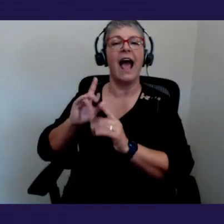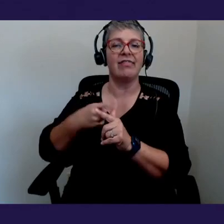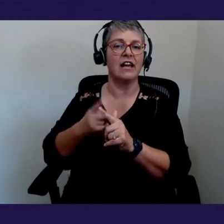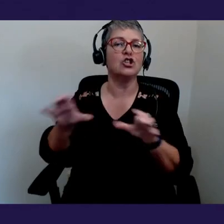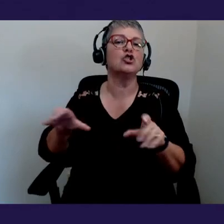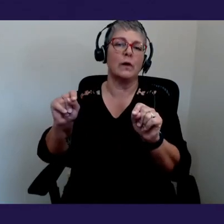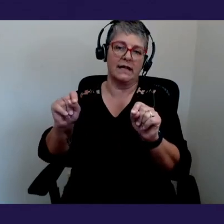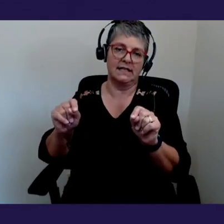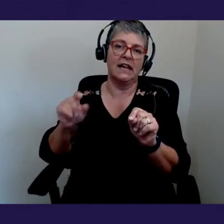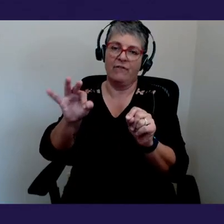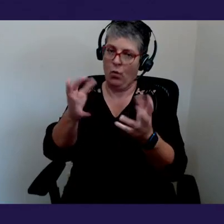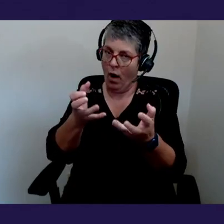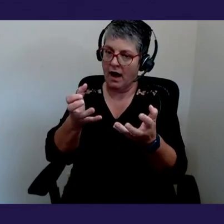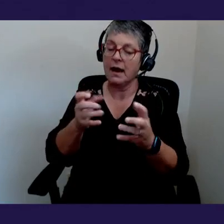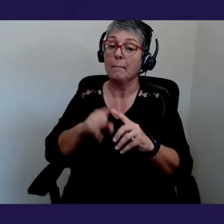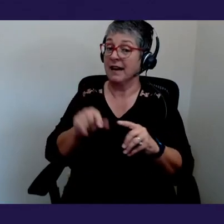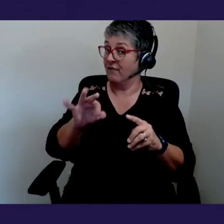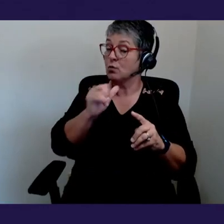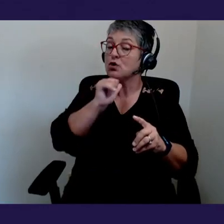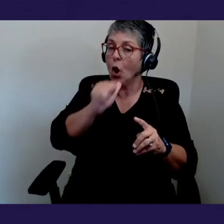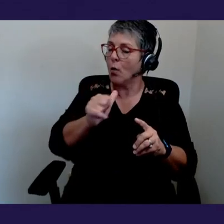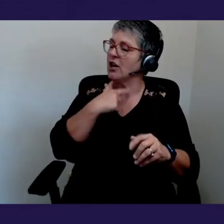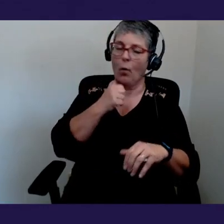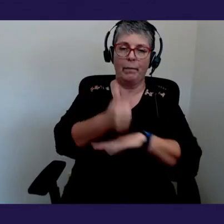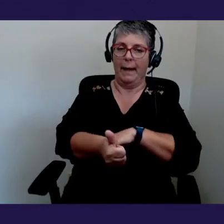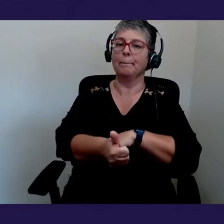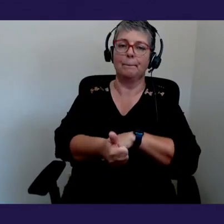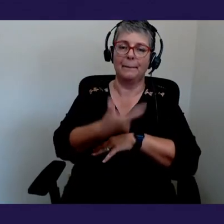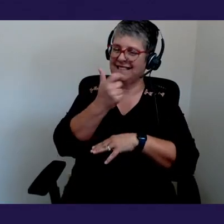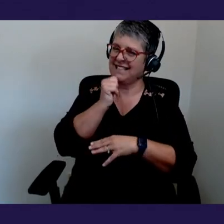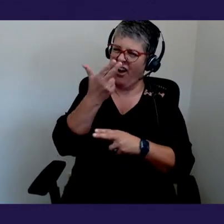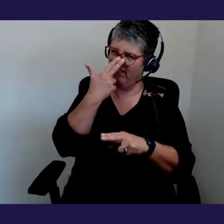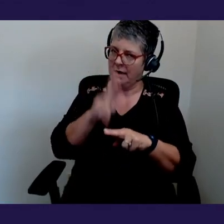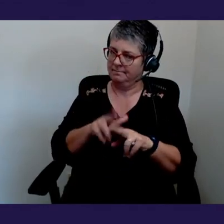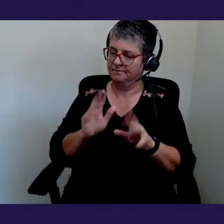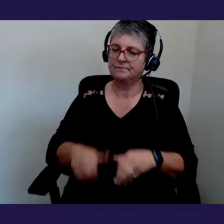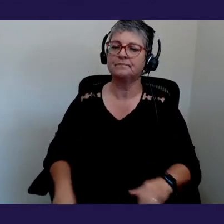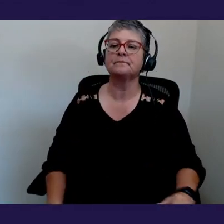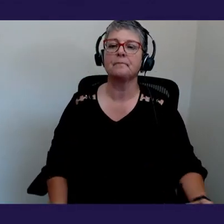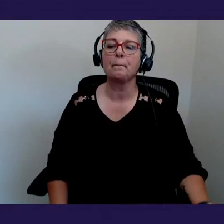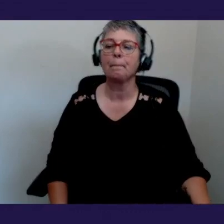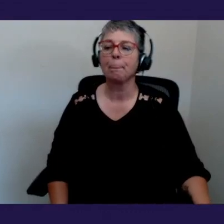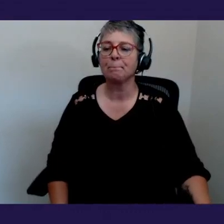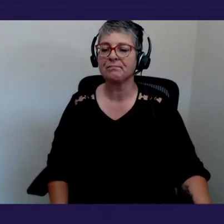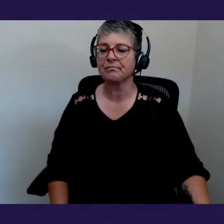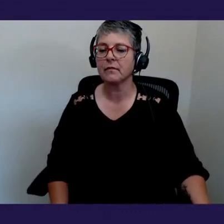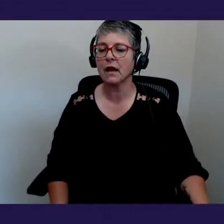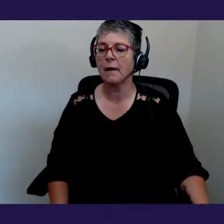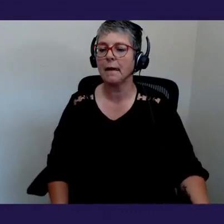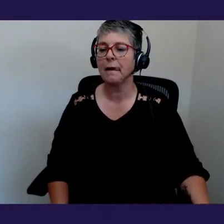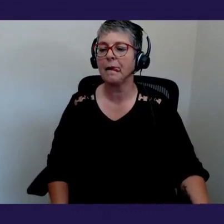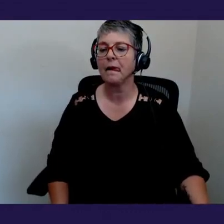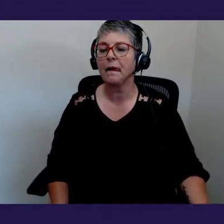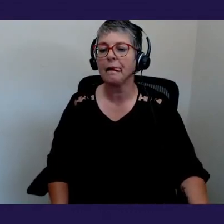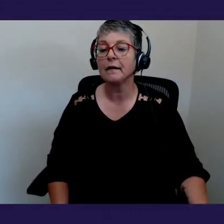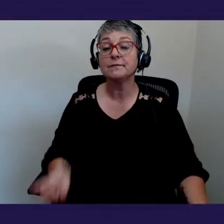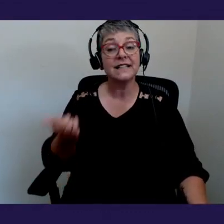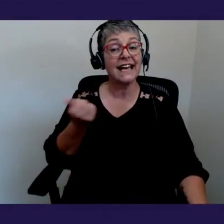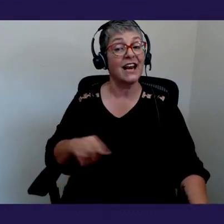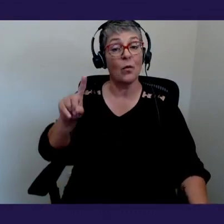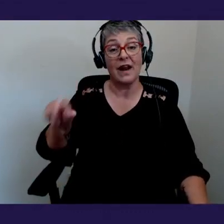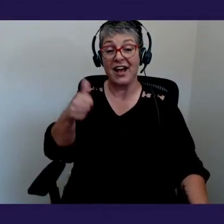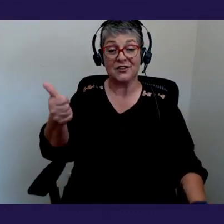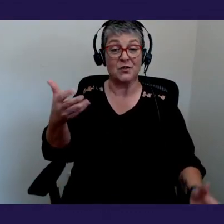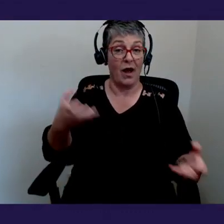wade into that space. It's oftentimes not a very fun one. Thank you so much. Did any of the other panelists want to weigh in on